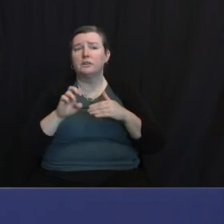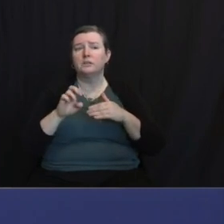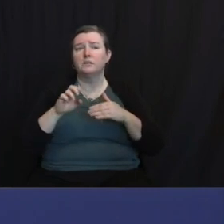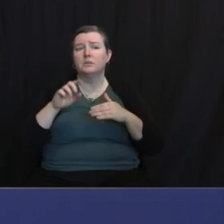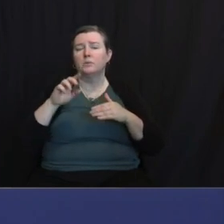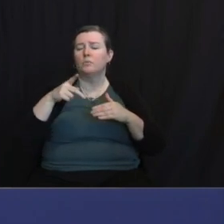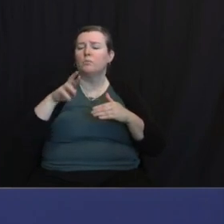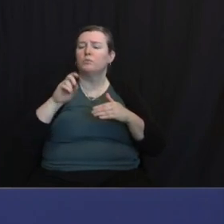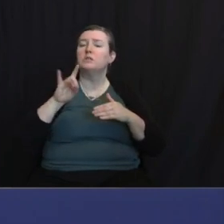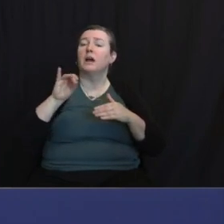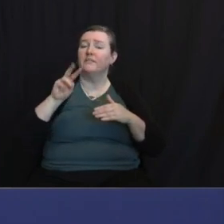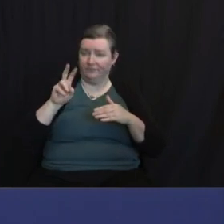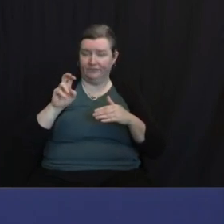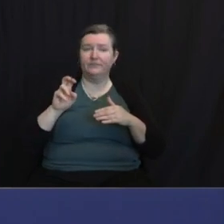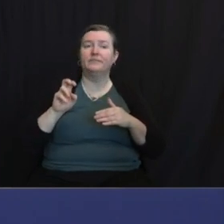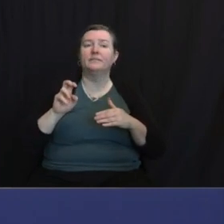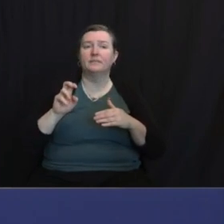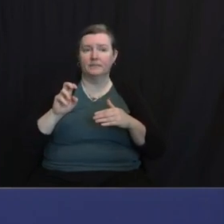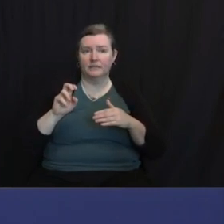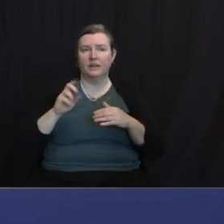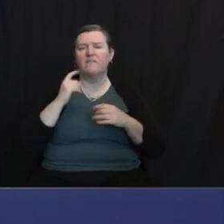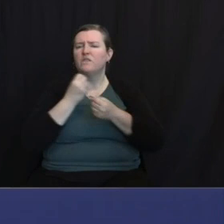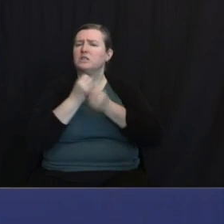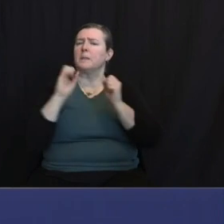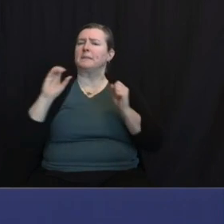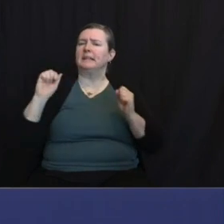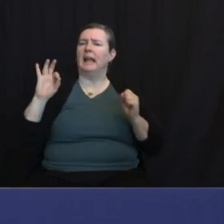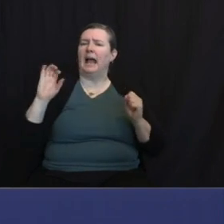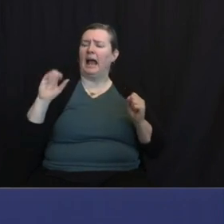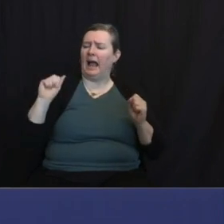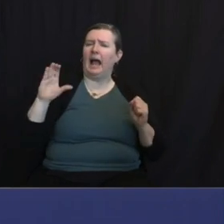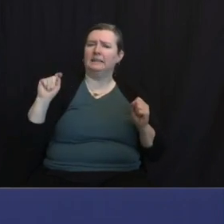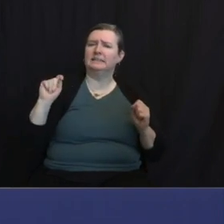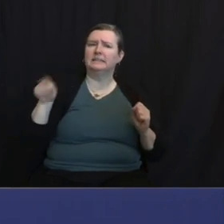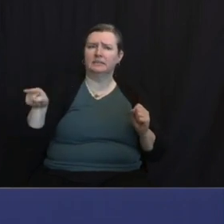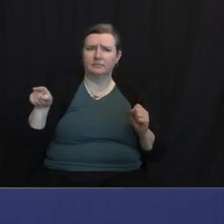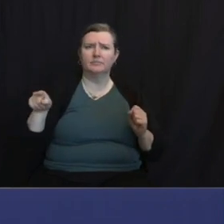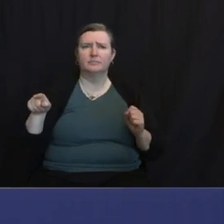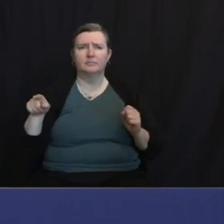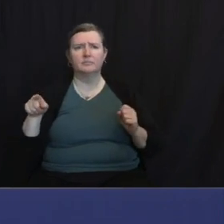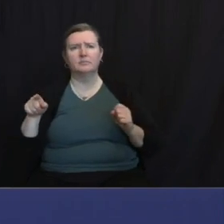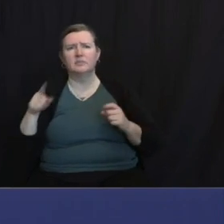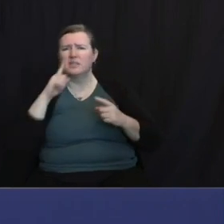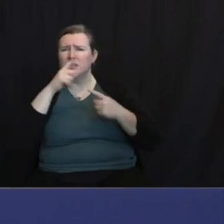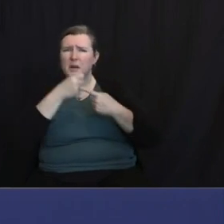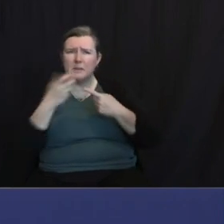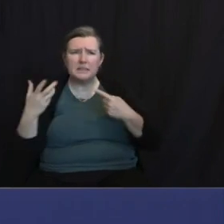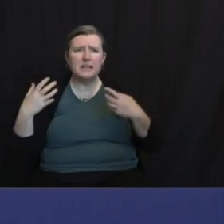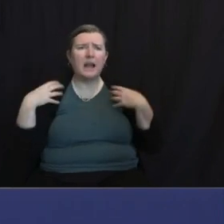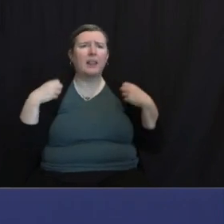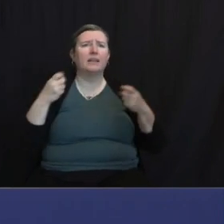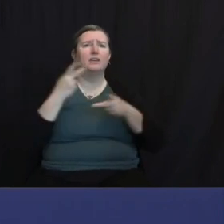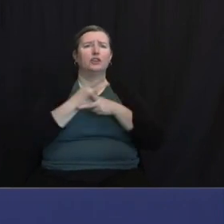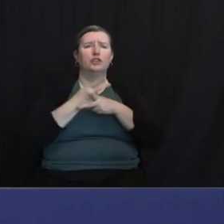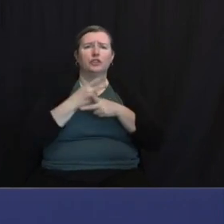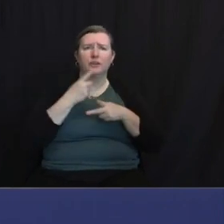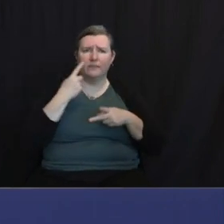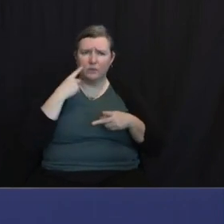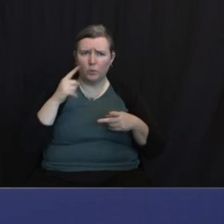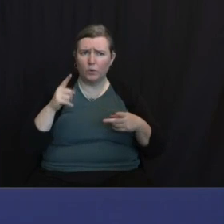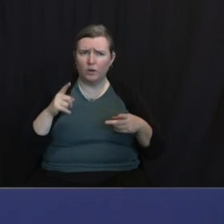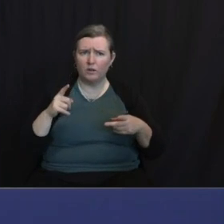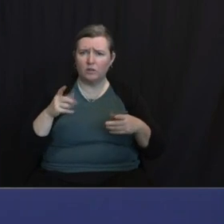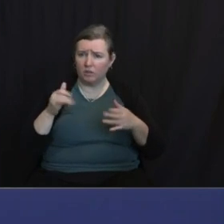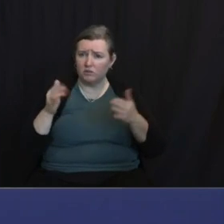expand access to reproductive health care and abortion services? This is a question for both the governor and Colonel Callahan. In the aftermath of the shootings